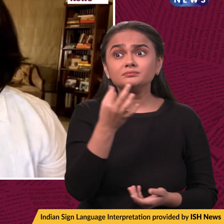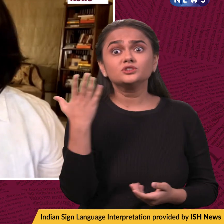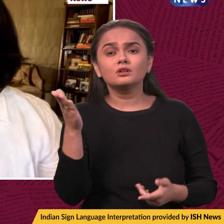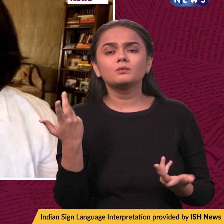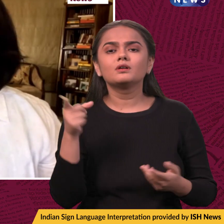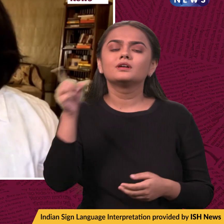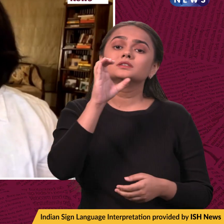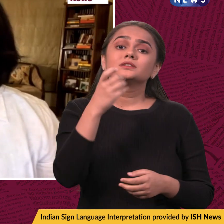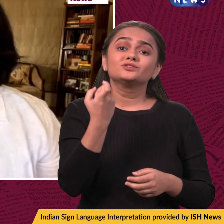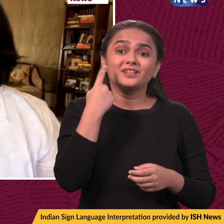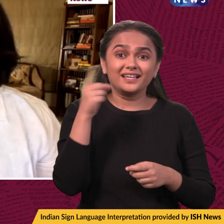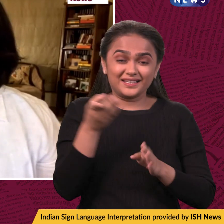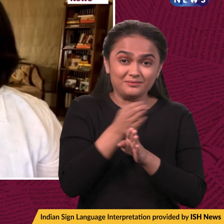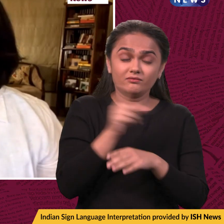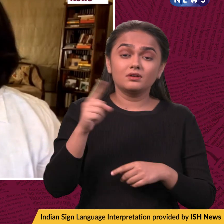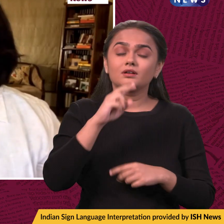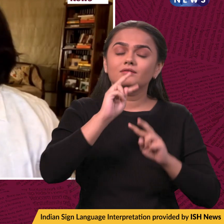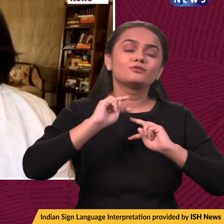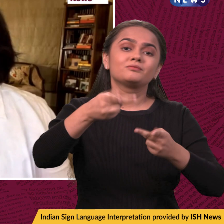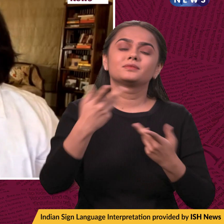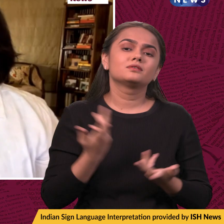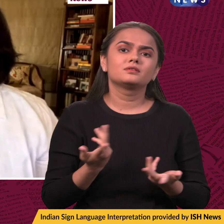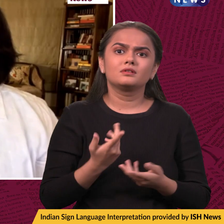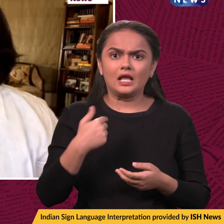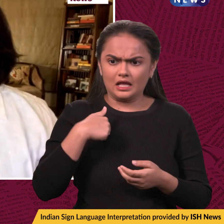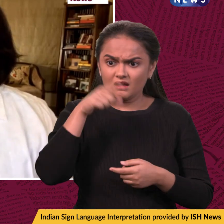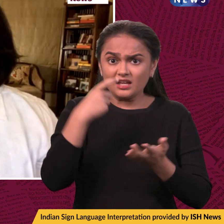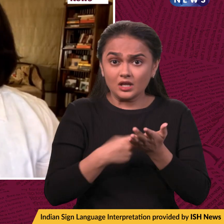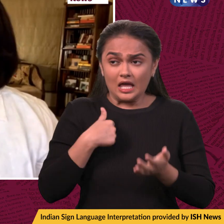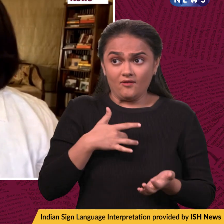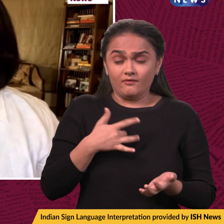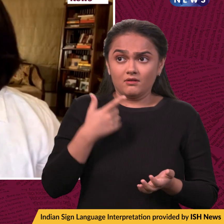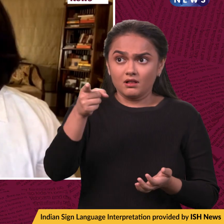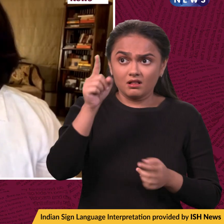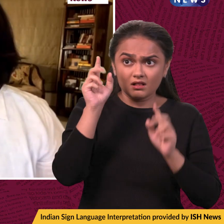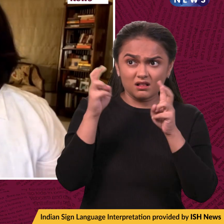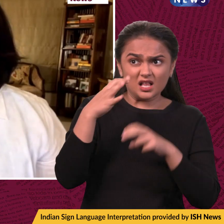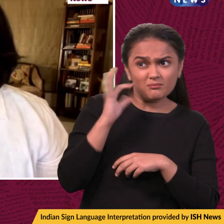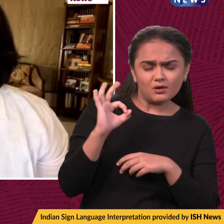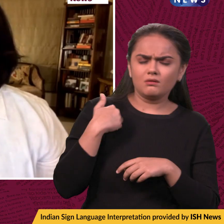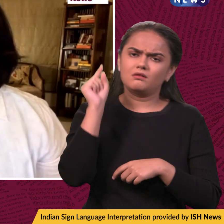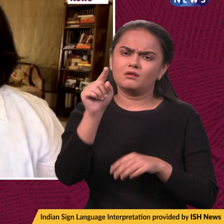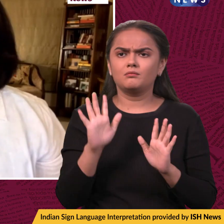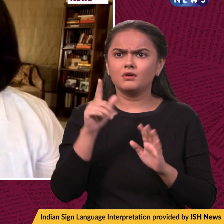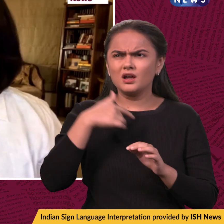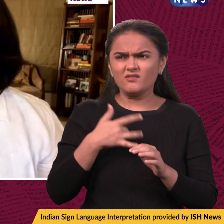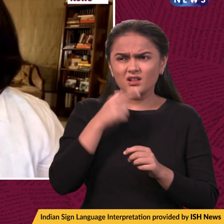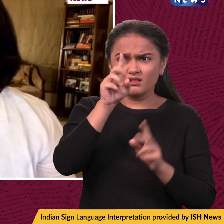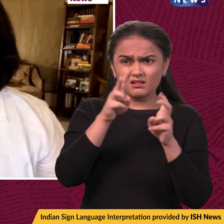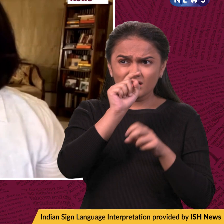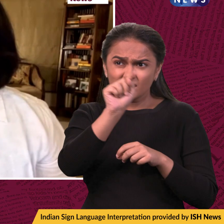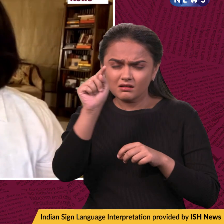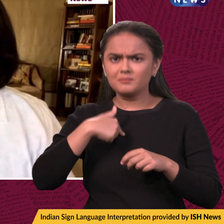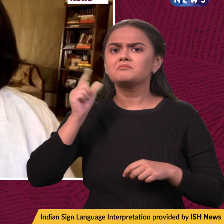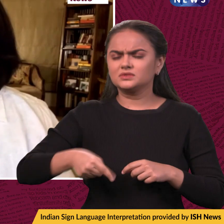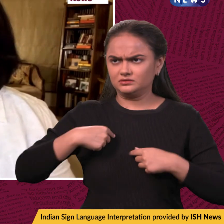to which the former Chief Justice Ranjan Gogoi said, and I quote, "I go to the Rajya Sabha when I feel like it, when I think there are matters of